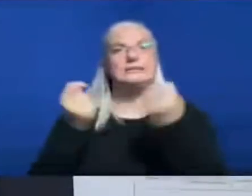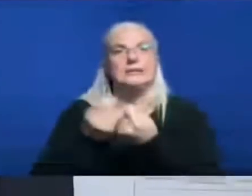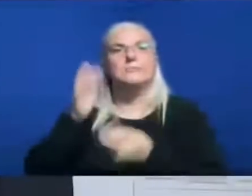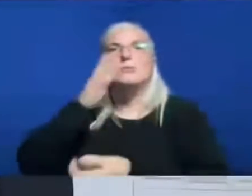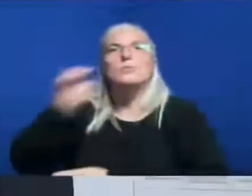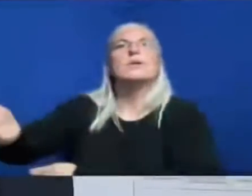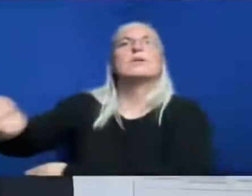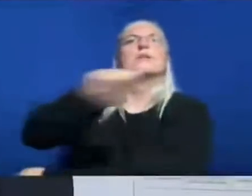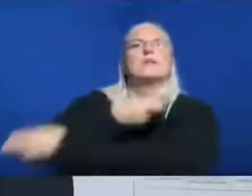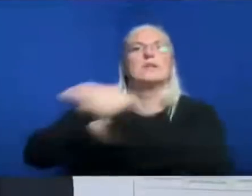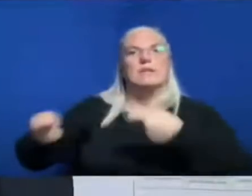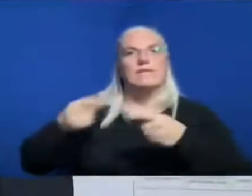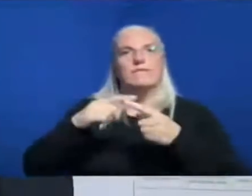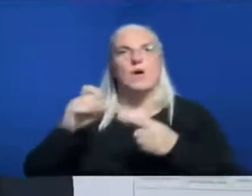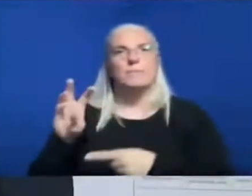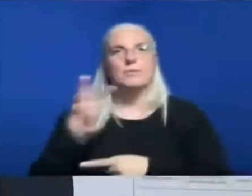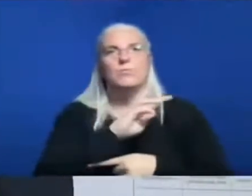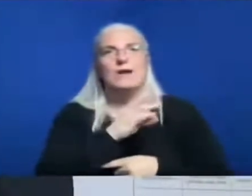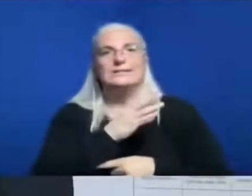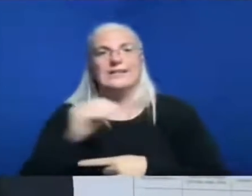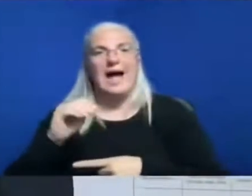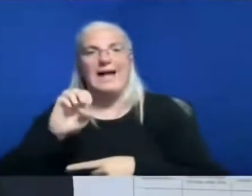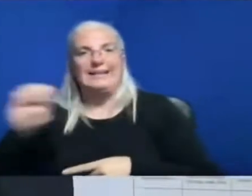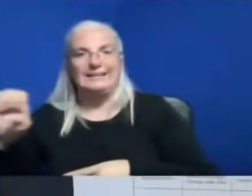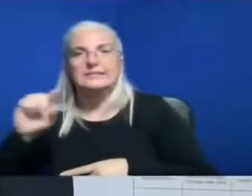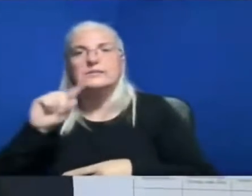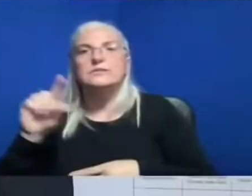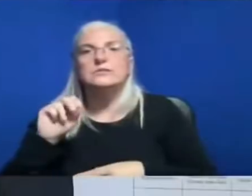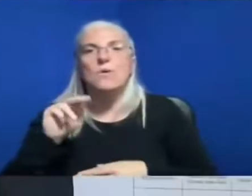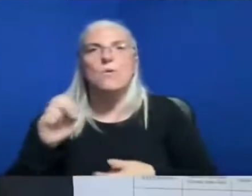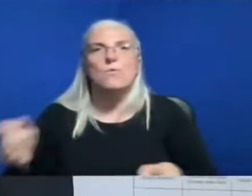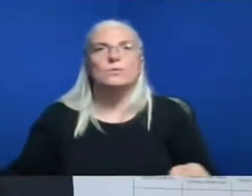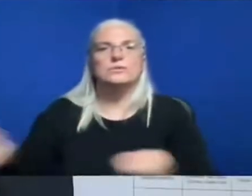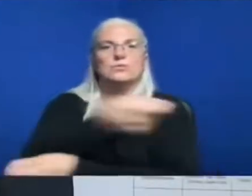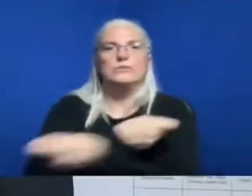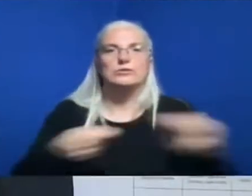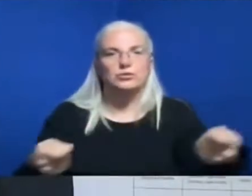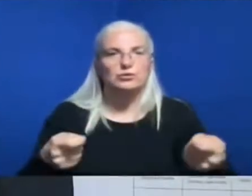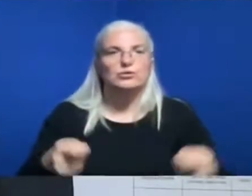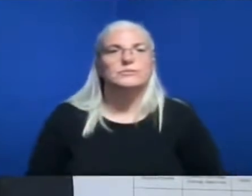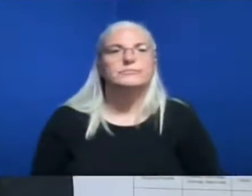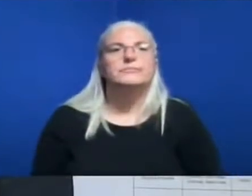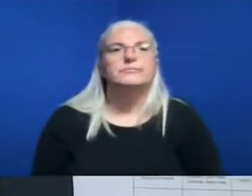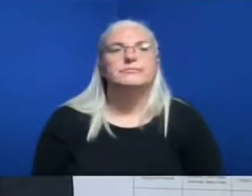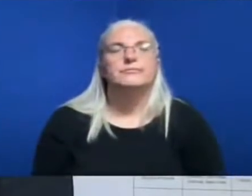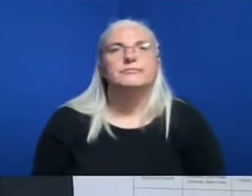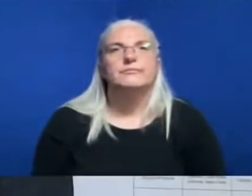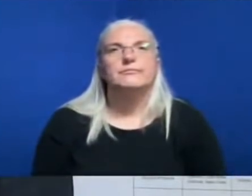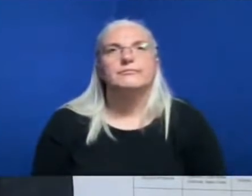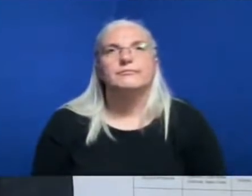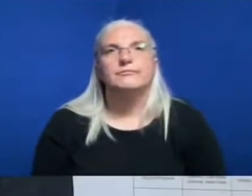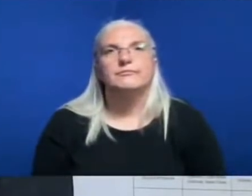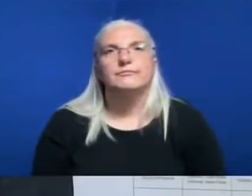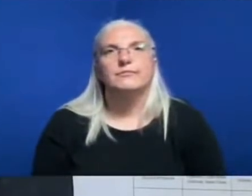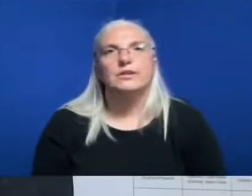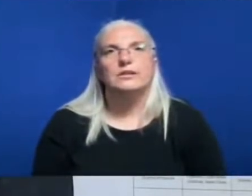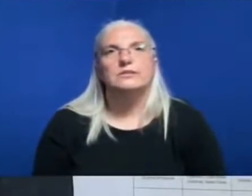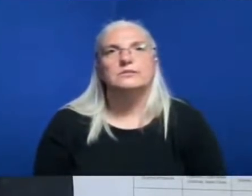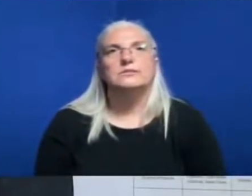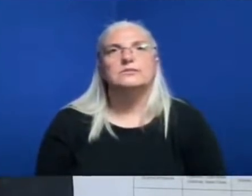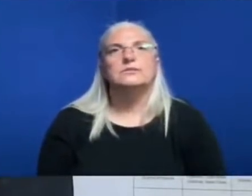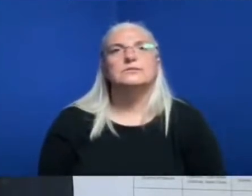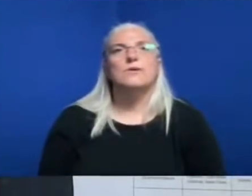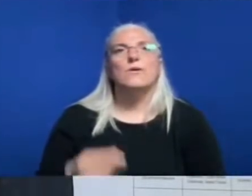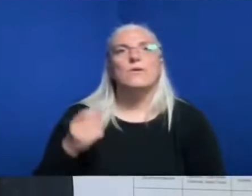East Zone. And from our perspective here as the forest, along with all the rest of the cooperators,